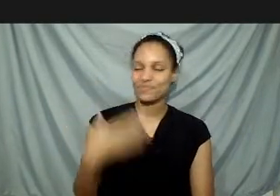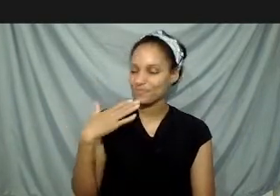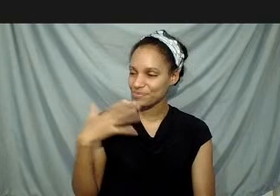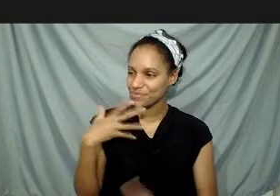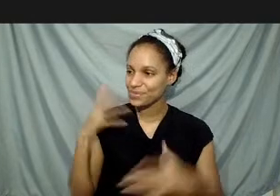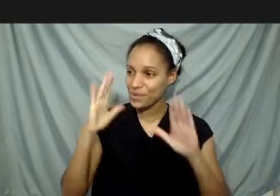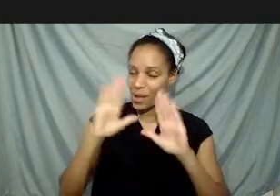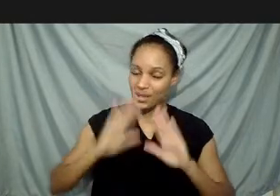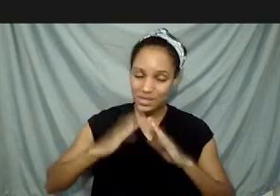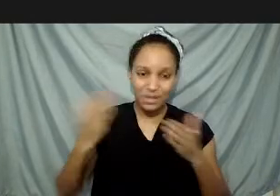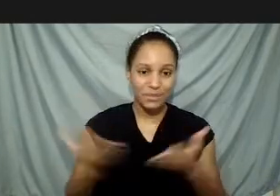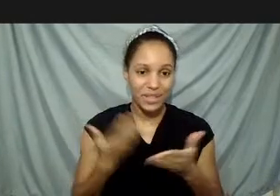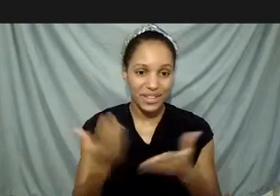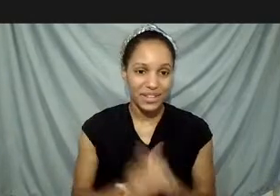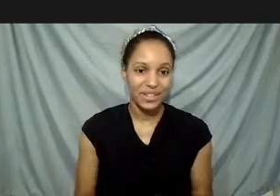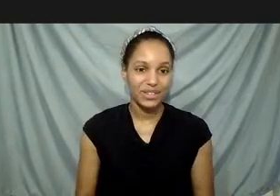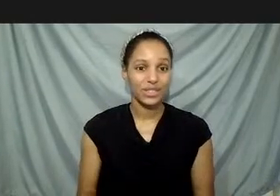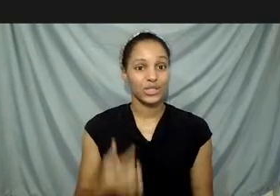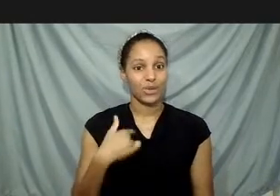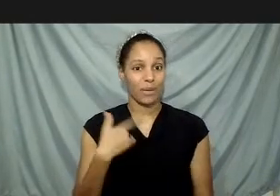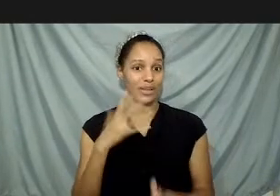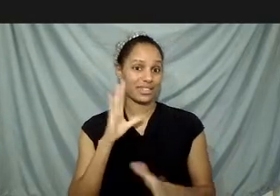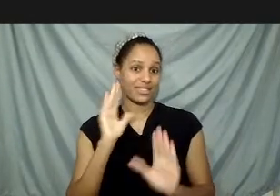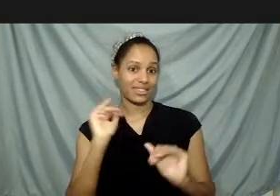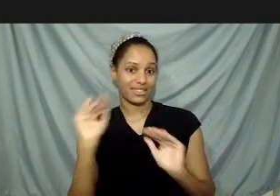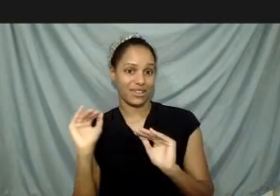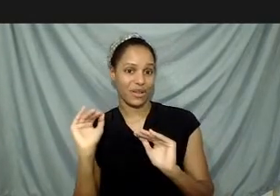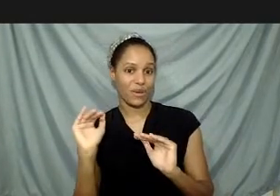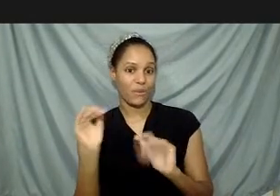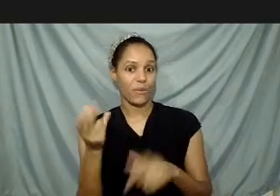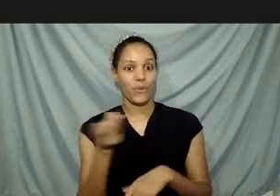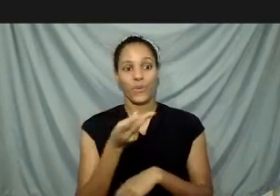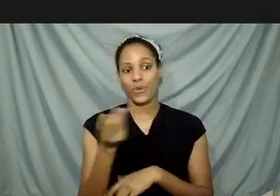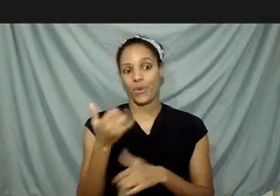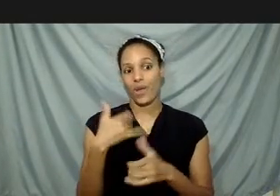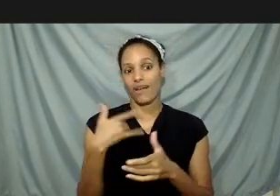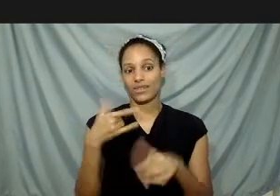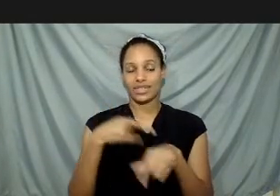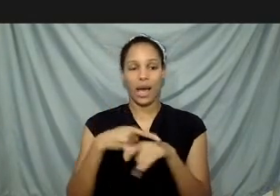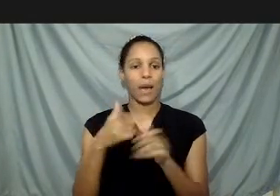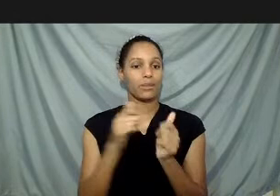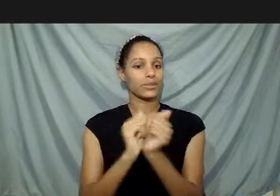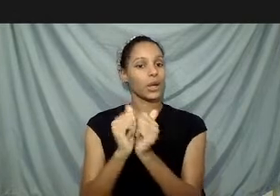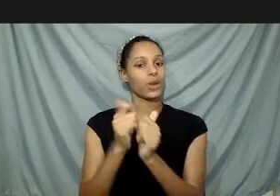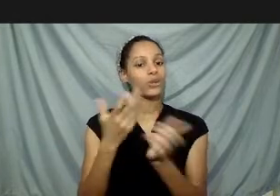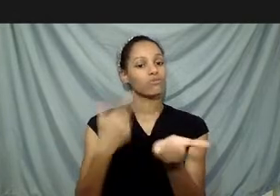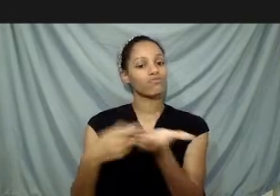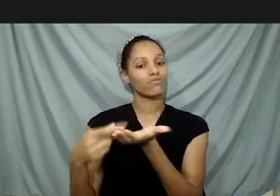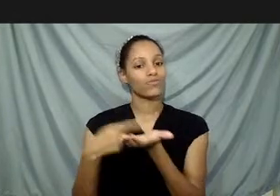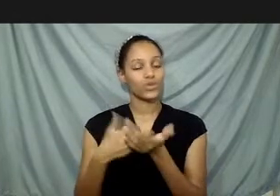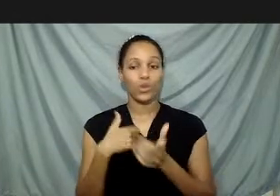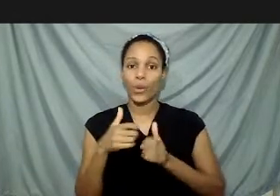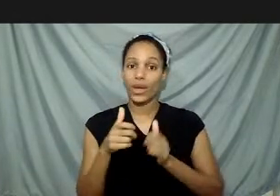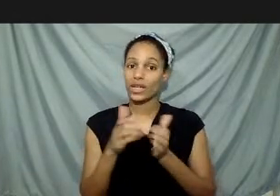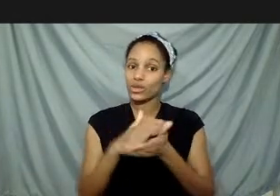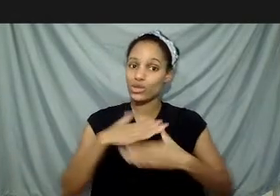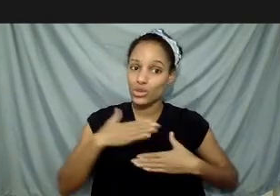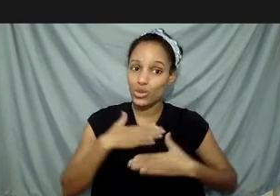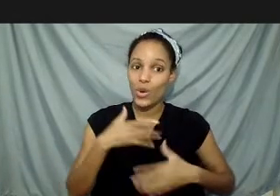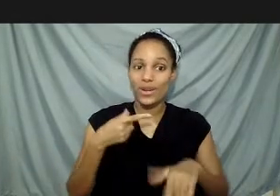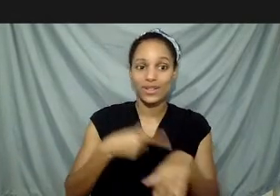So I'm gonna say ciao, and y'all have a little time together. Enjoy your time